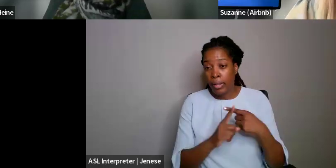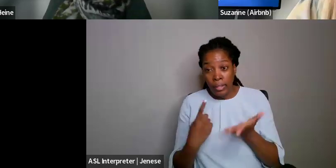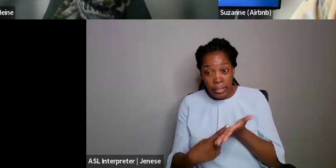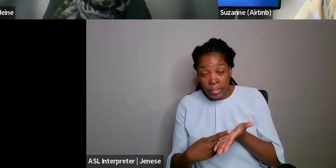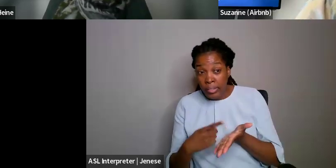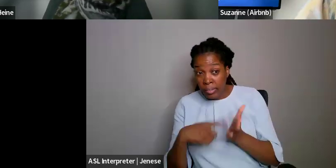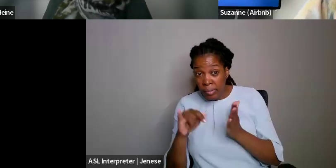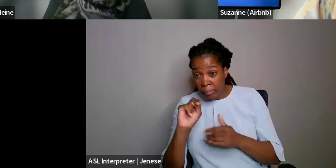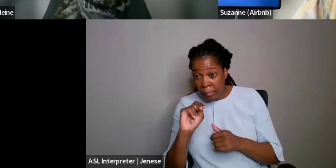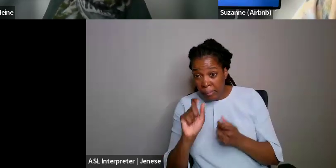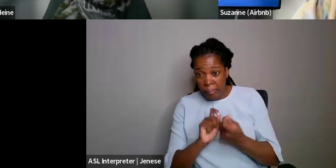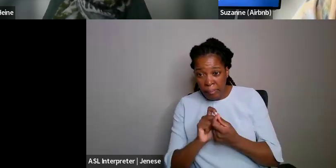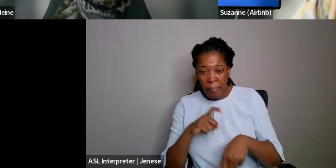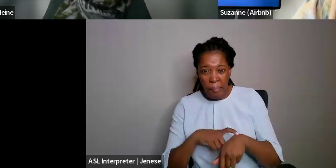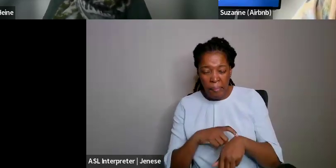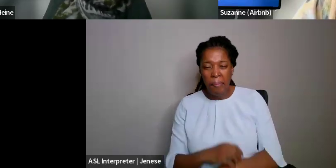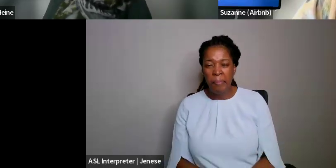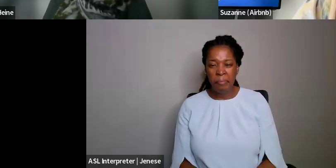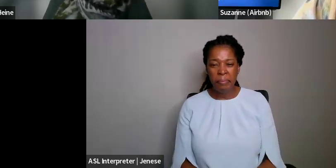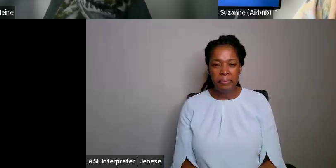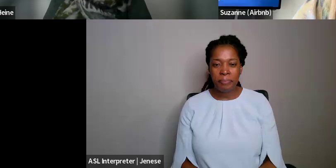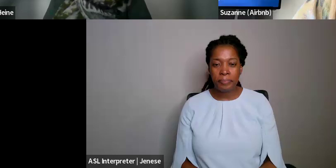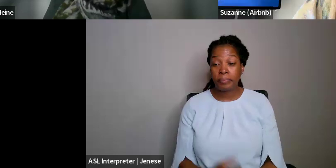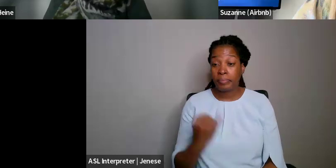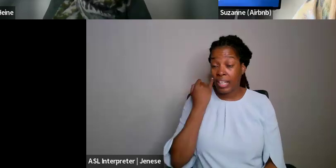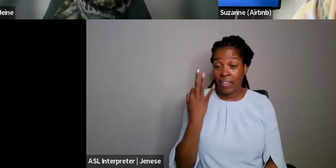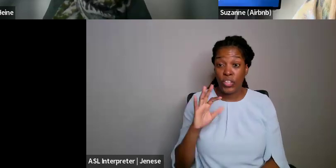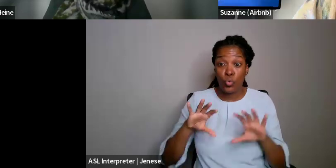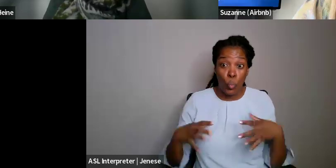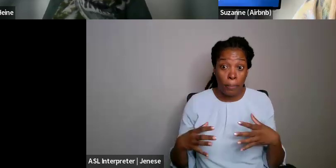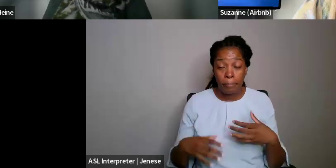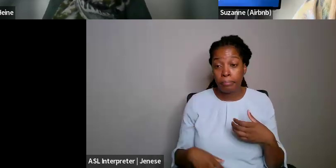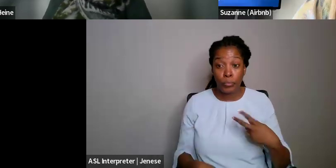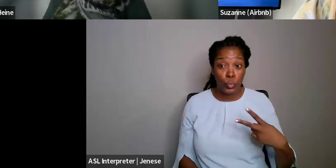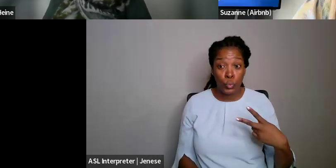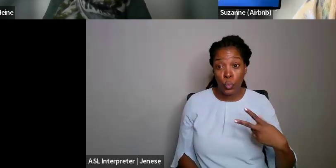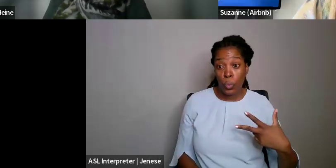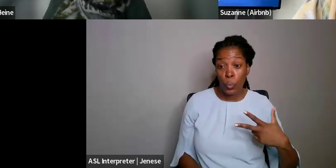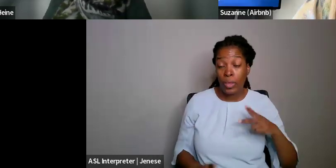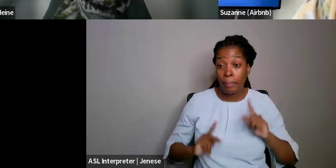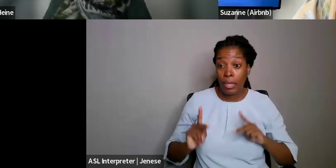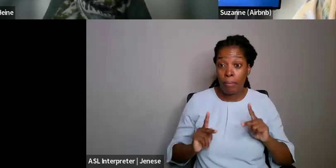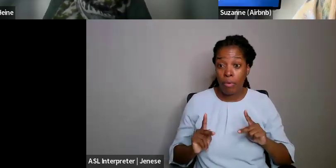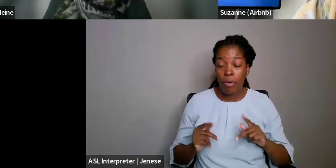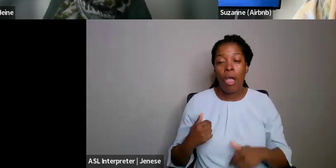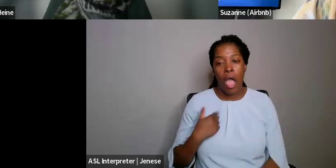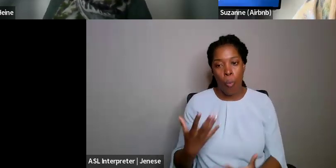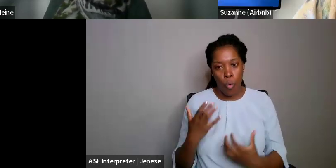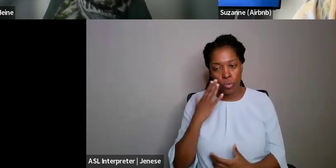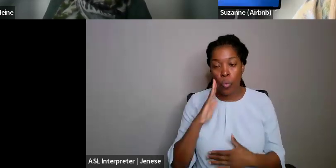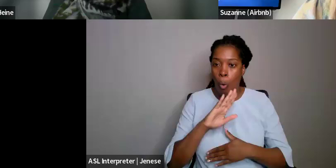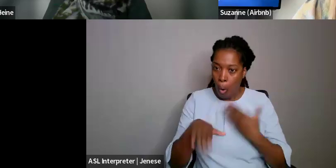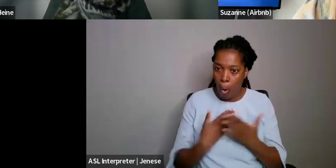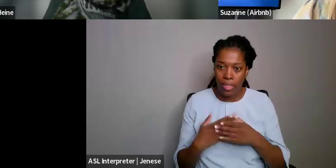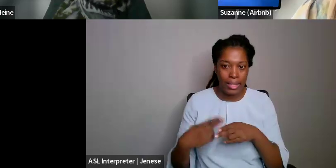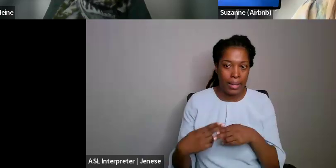also if they're coming in a group, like if there are 2 or 3 of them coming, then I insist on knowing everybody's names. I